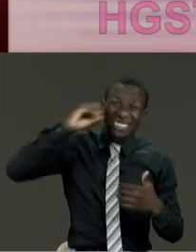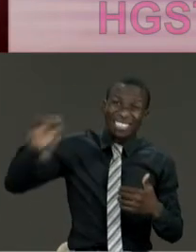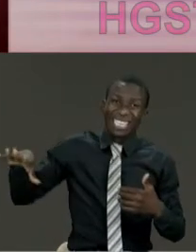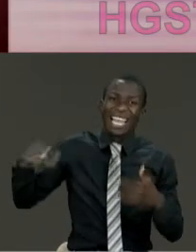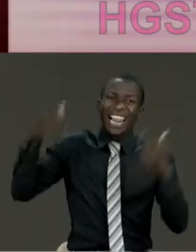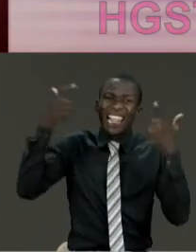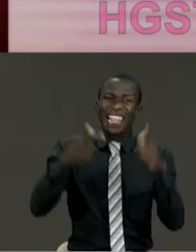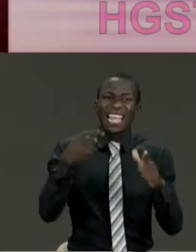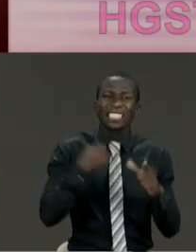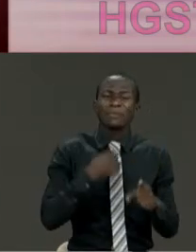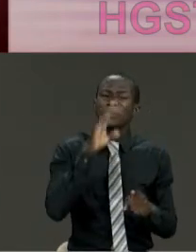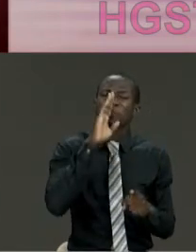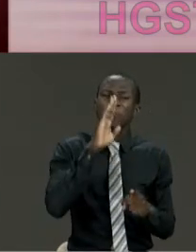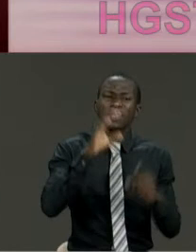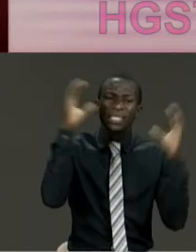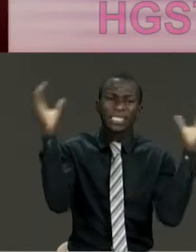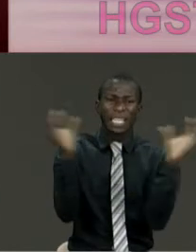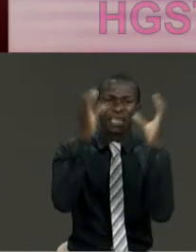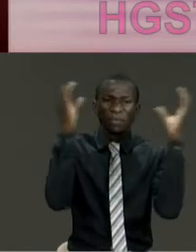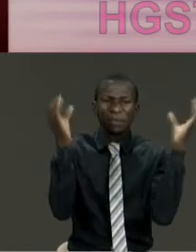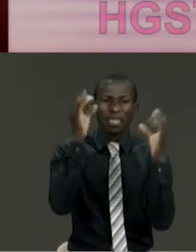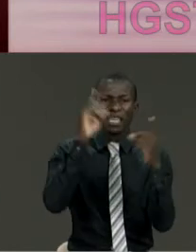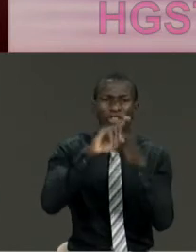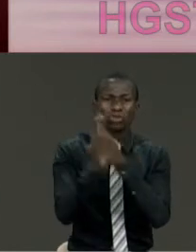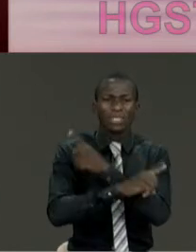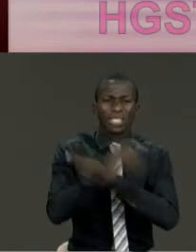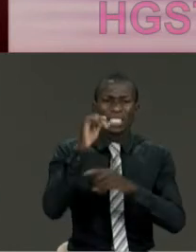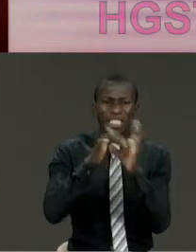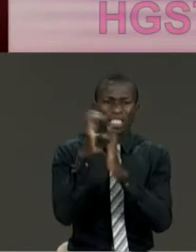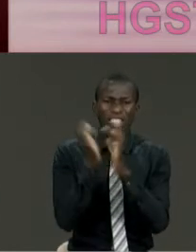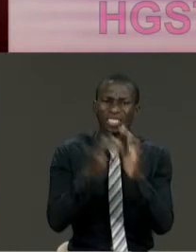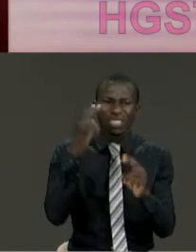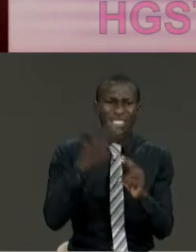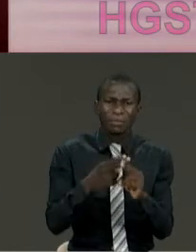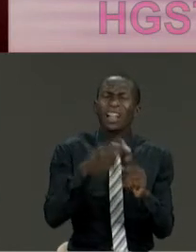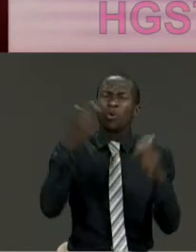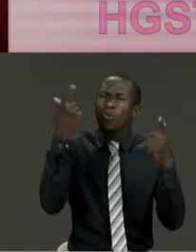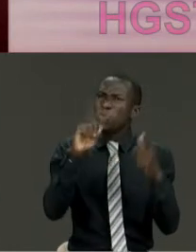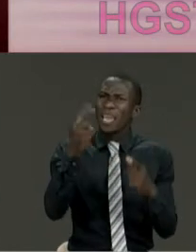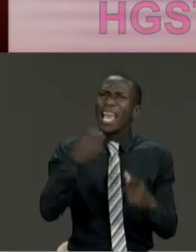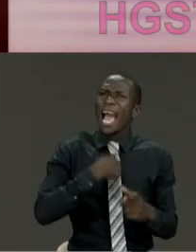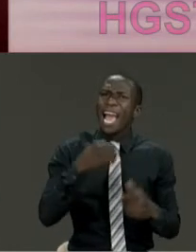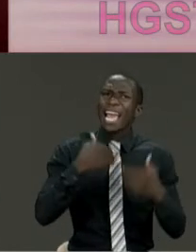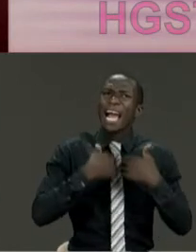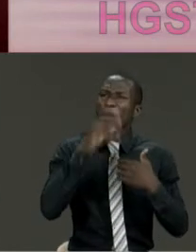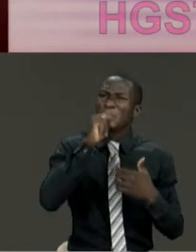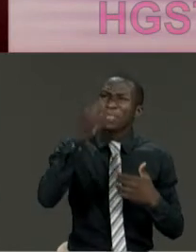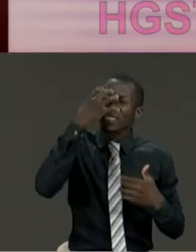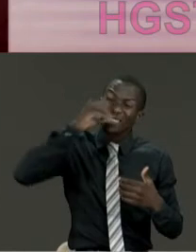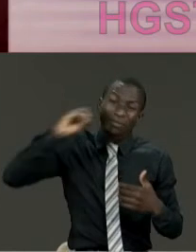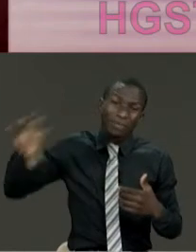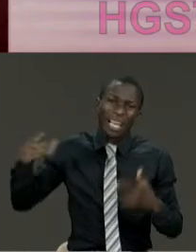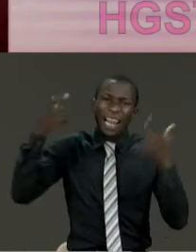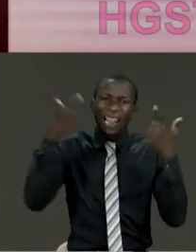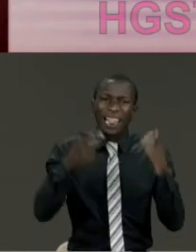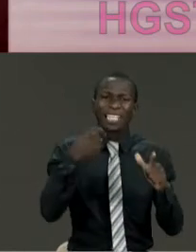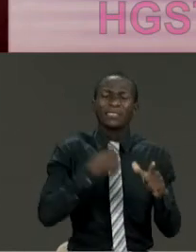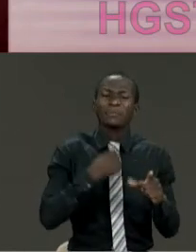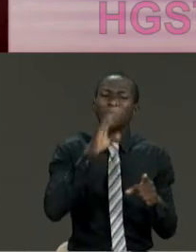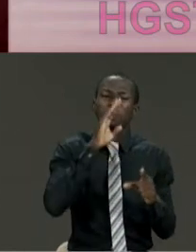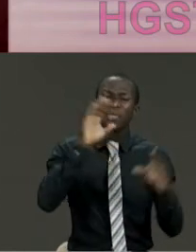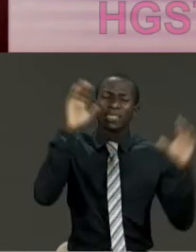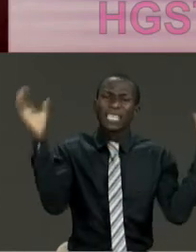Where I have been deserted, let me be celebrated again. Father, where I have been deserted, let me be celebrated